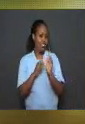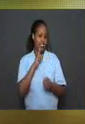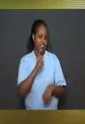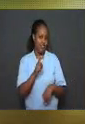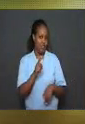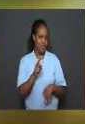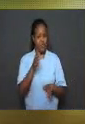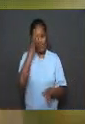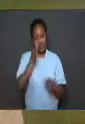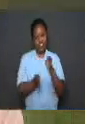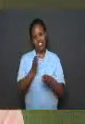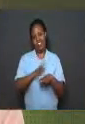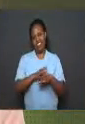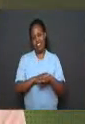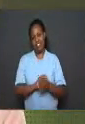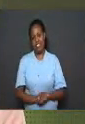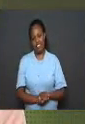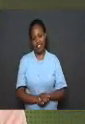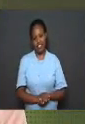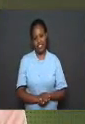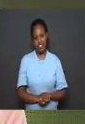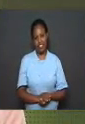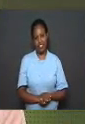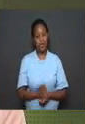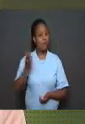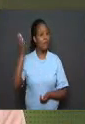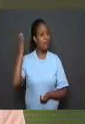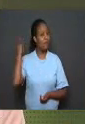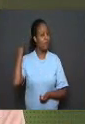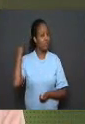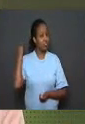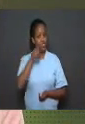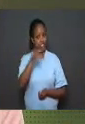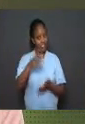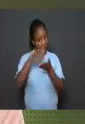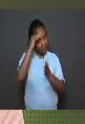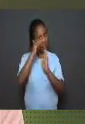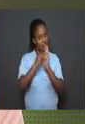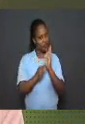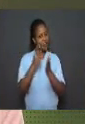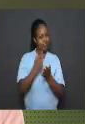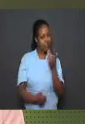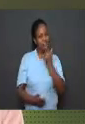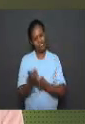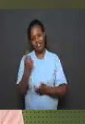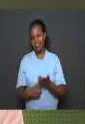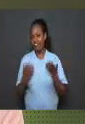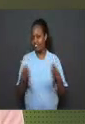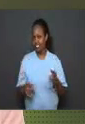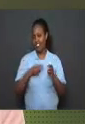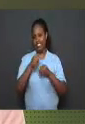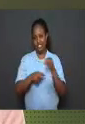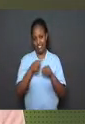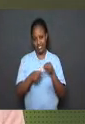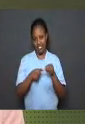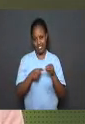on justice. In your last unit, you discussed the importance